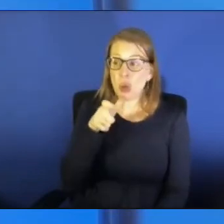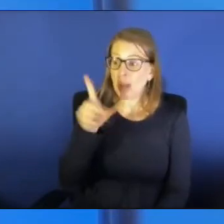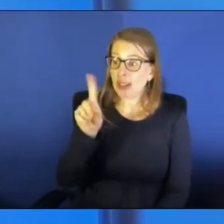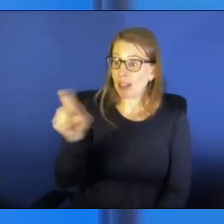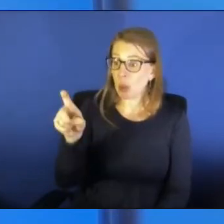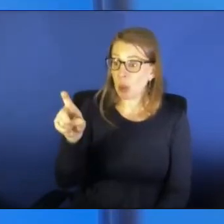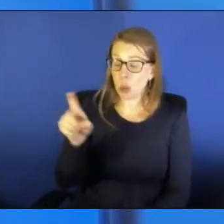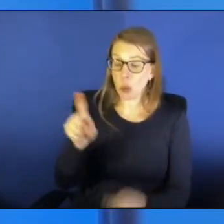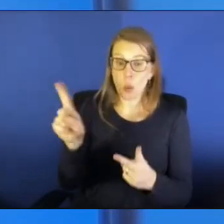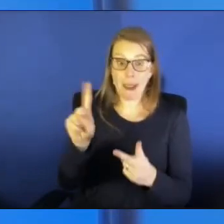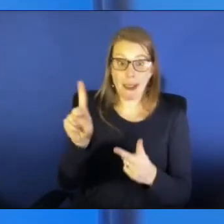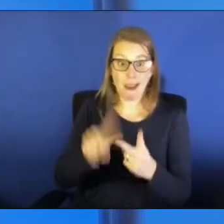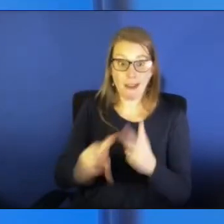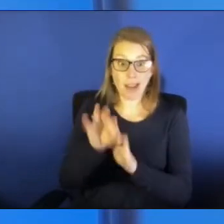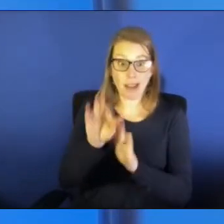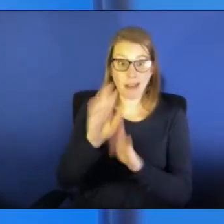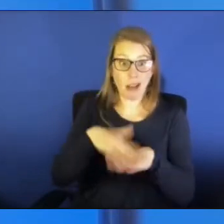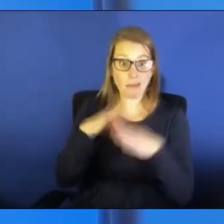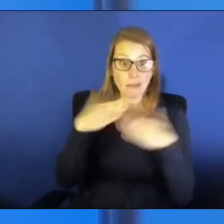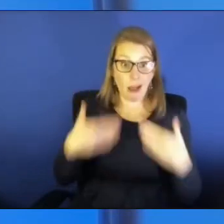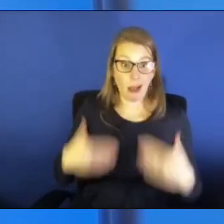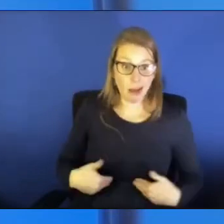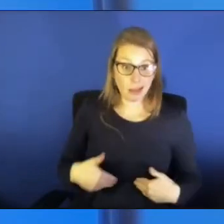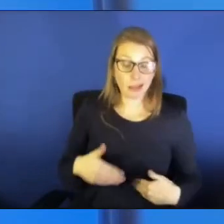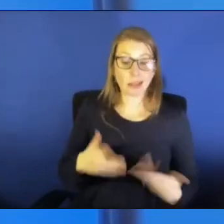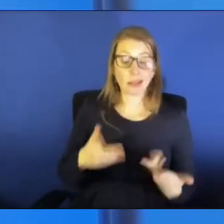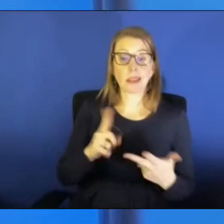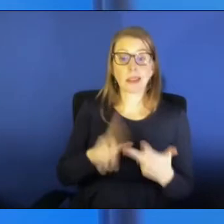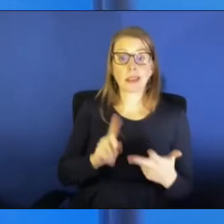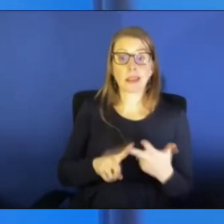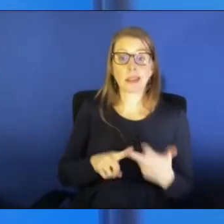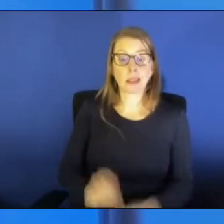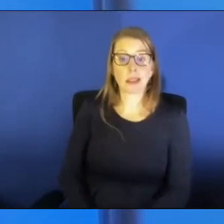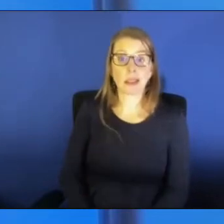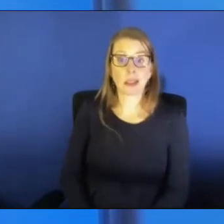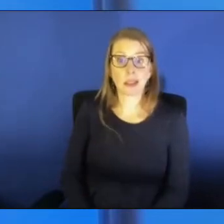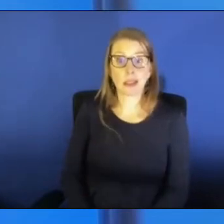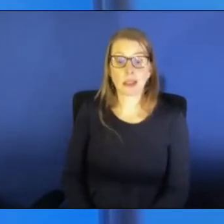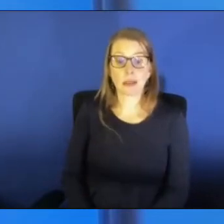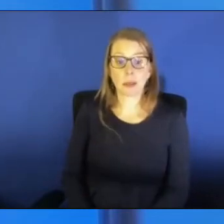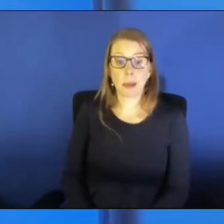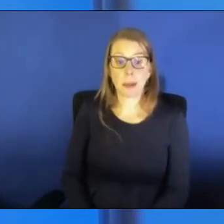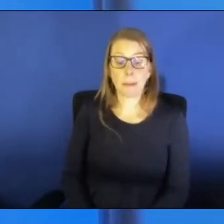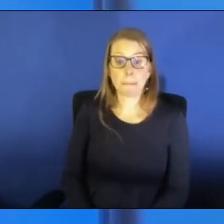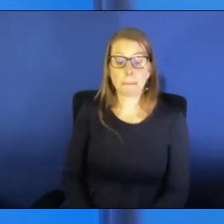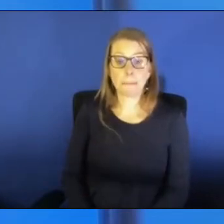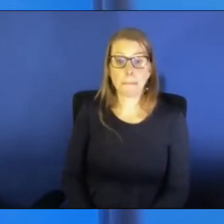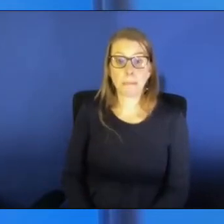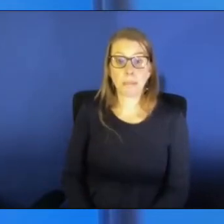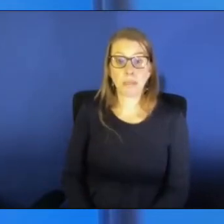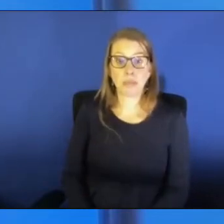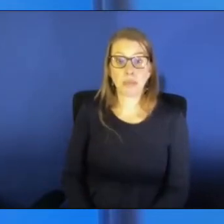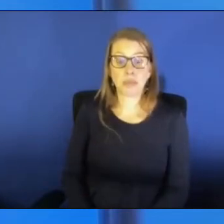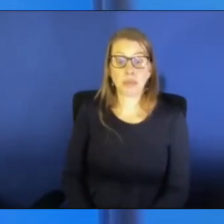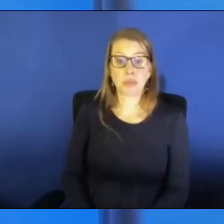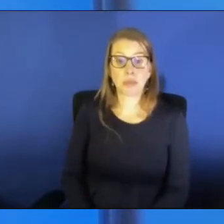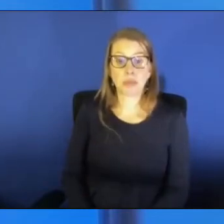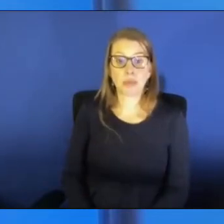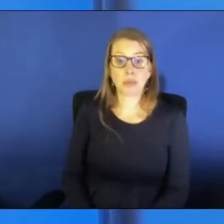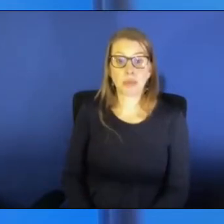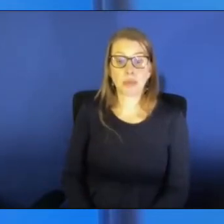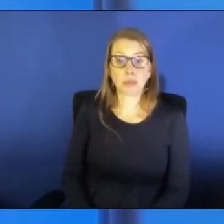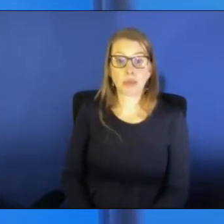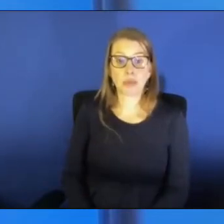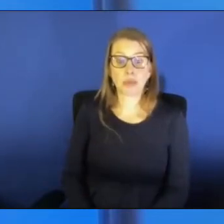is, and how deep it is, it can either be fully excised by